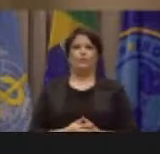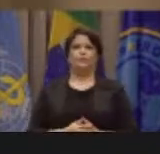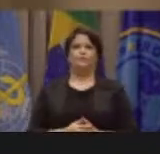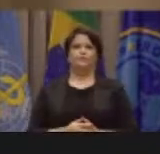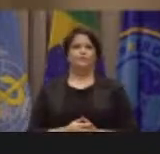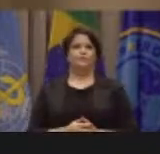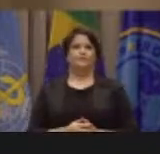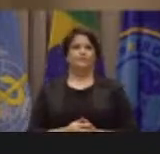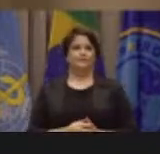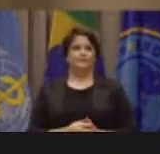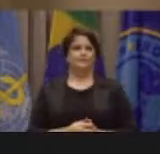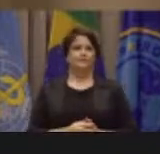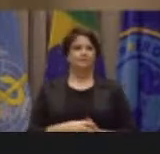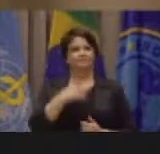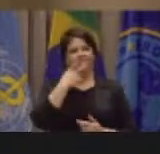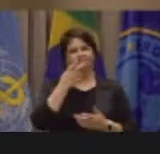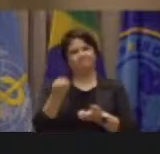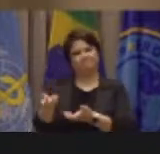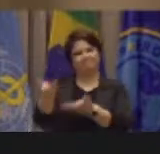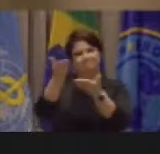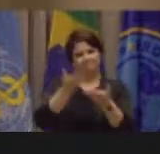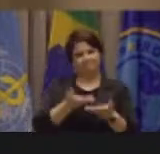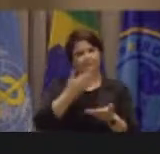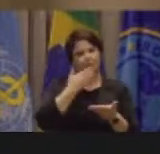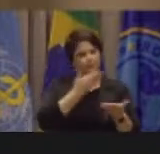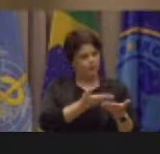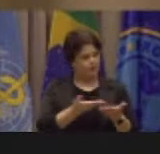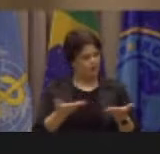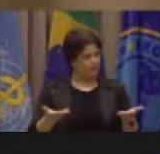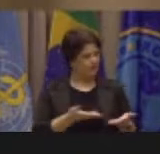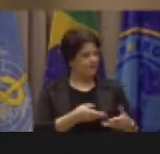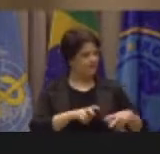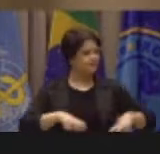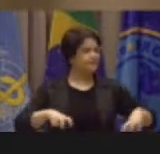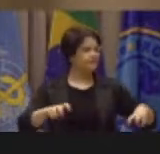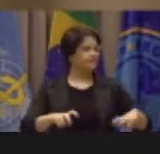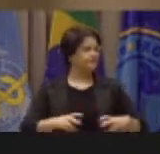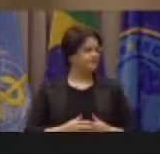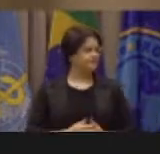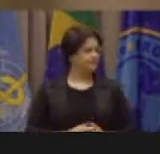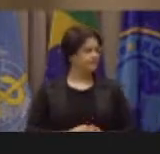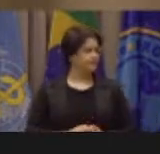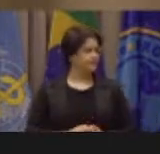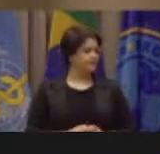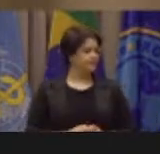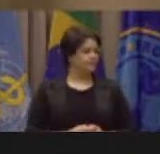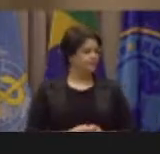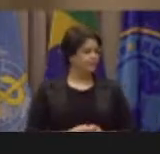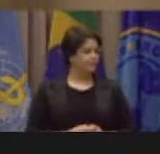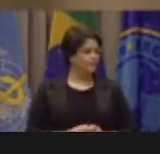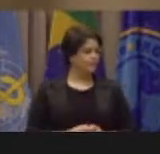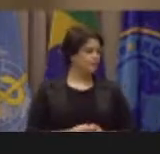of Pernambuco. It'll be a privilege to have you here with us as well. Please come to the table.